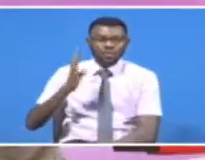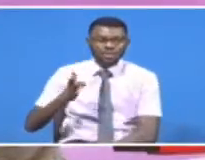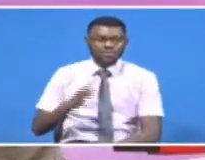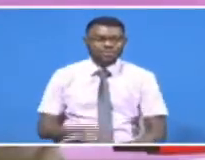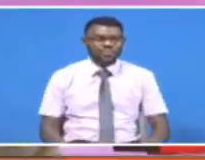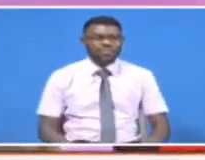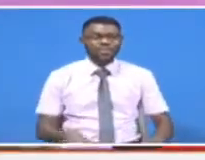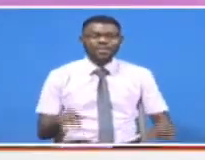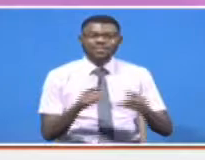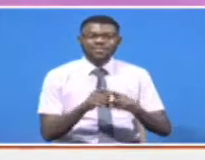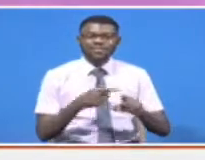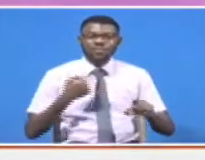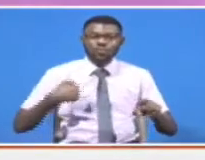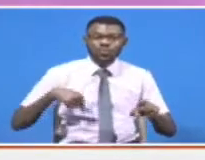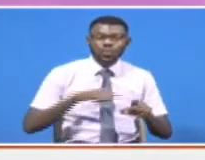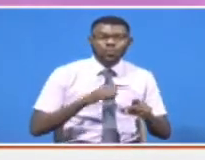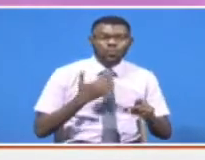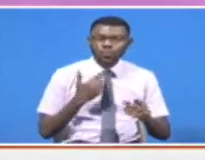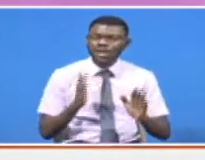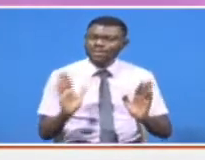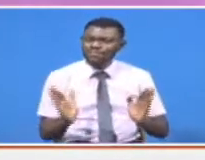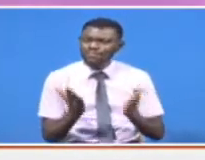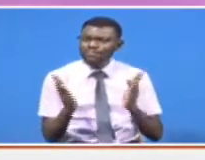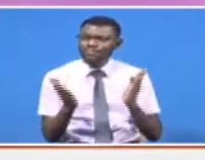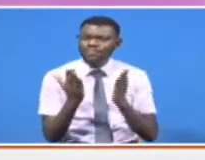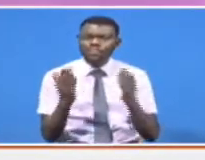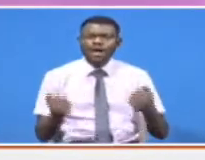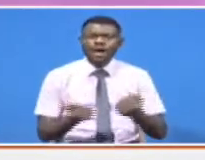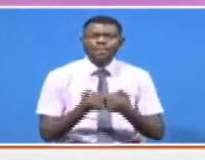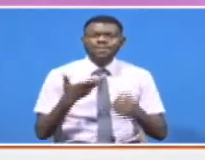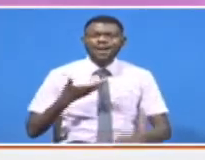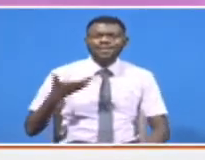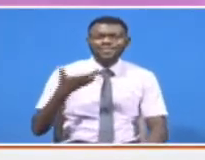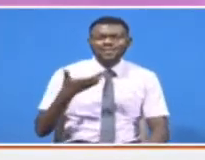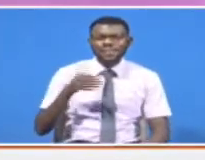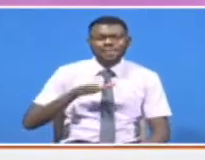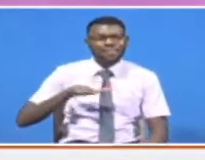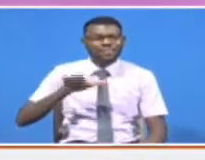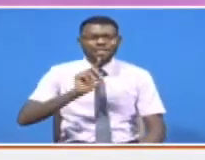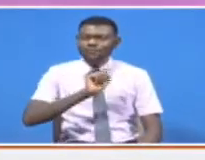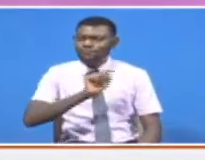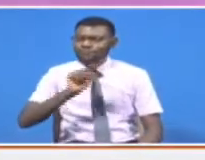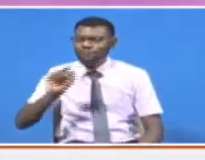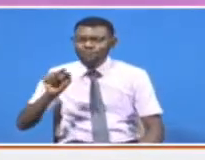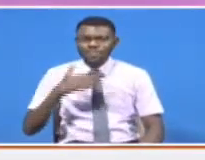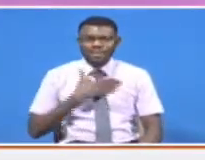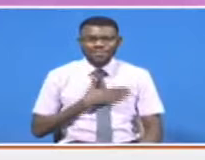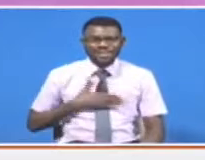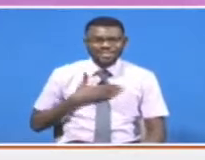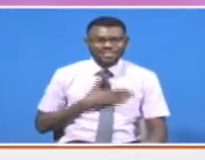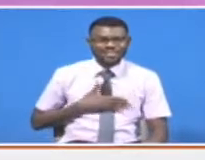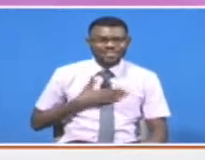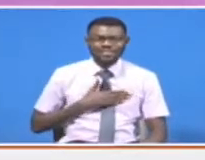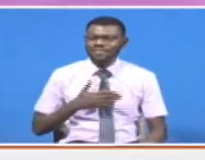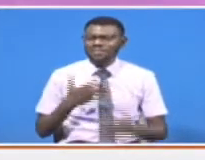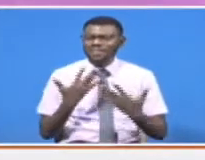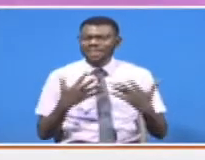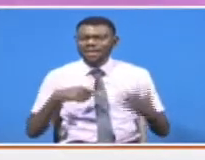We want to encourage every place where there is a stadium to please let us keep waste